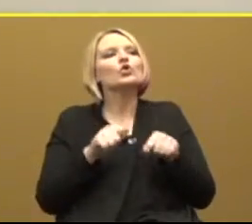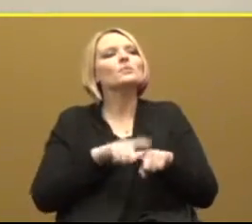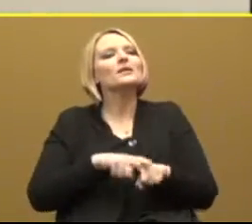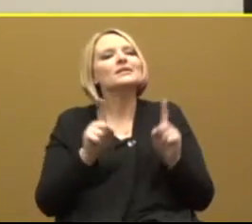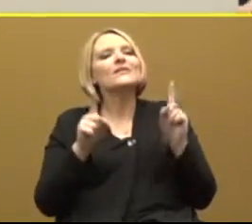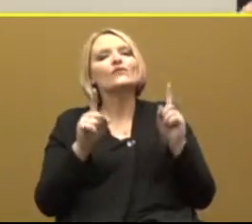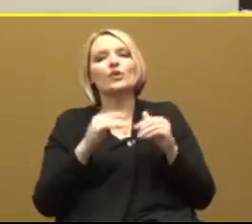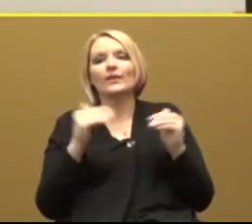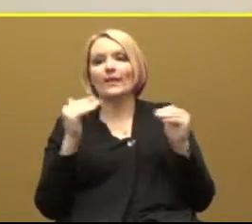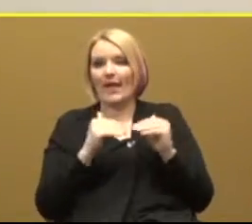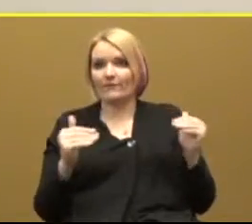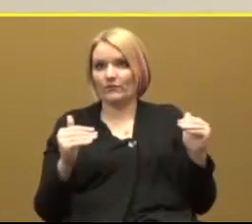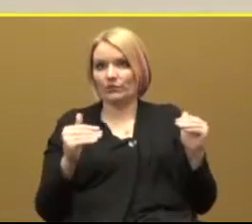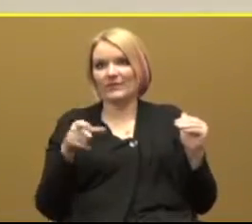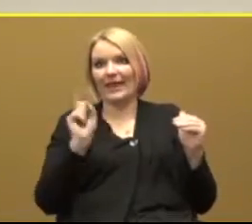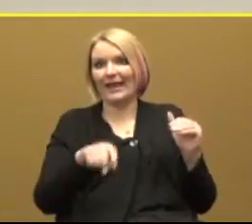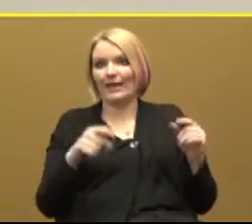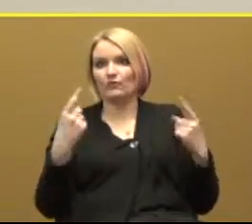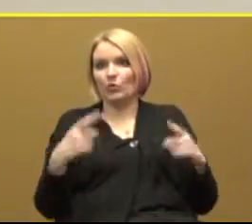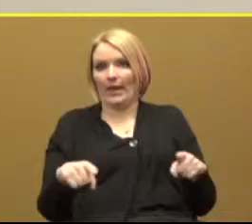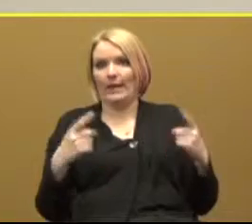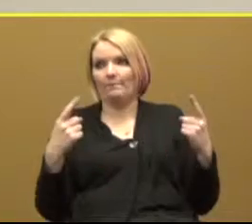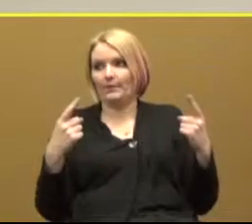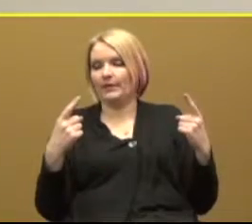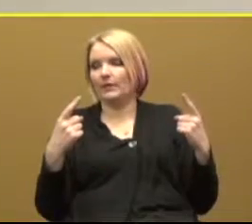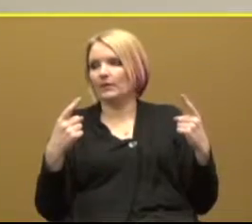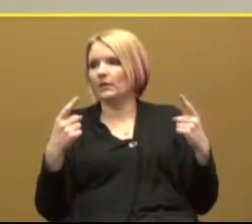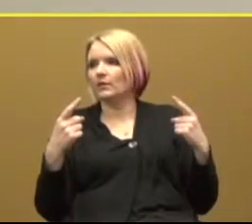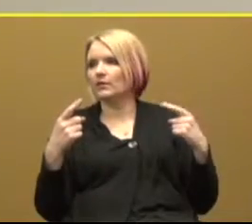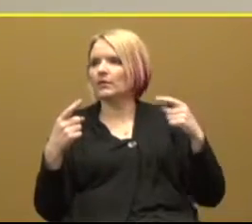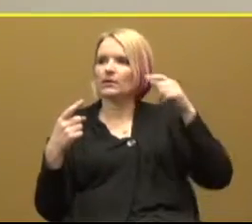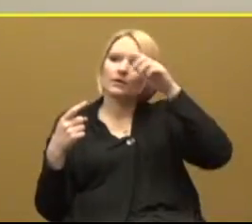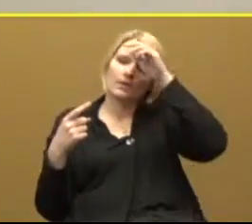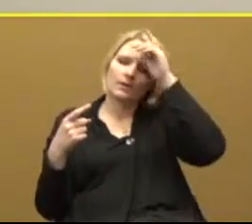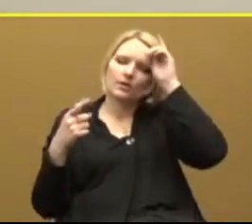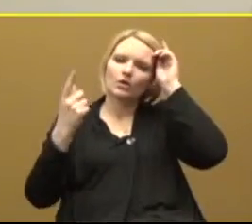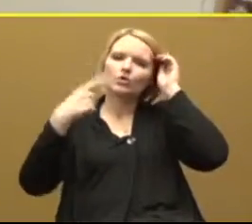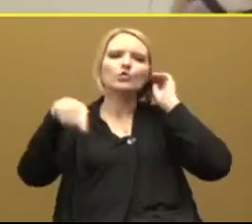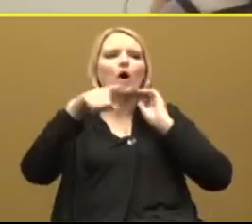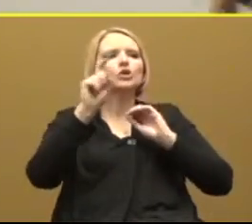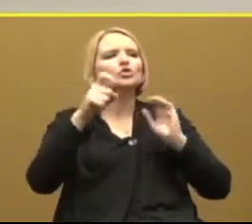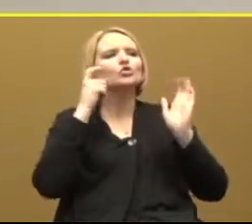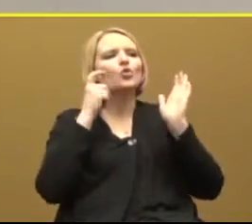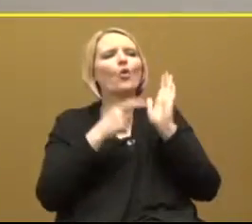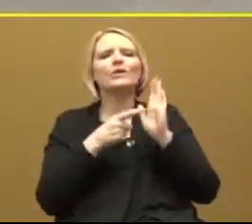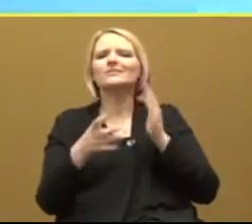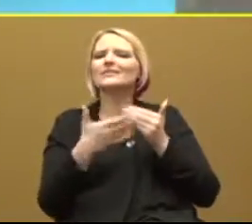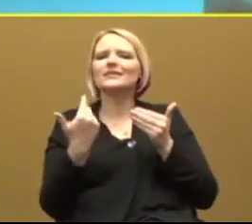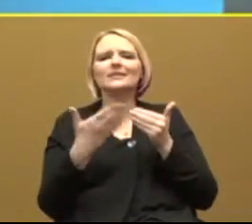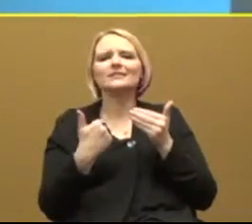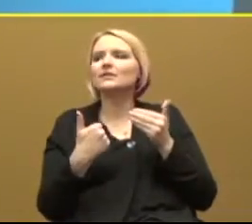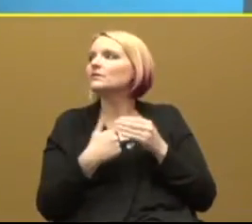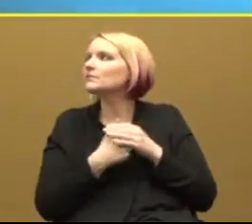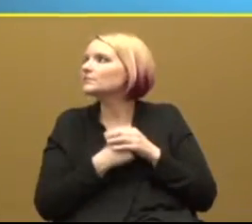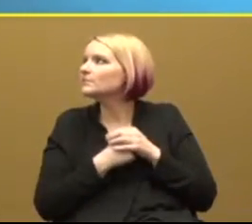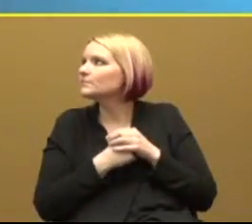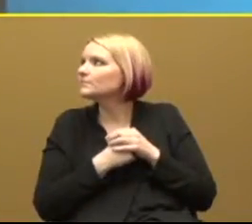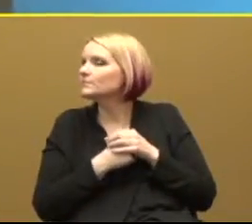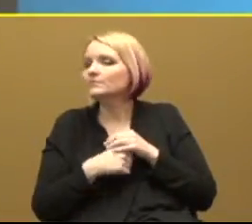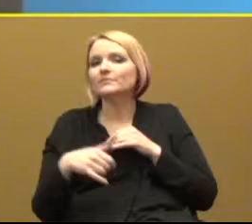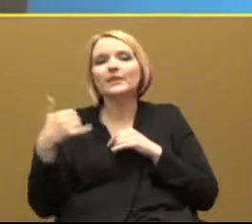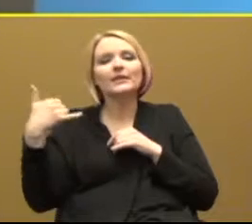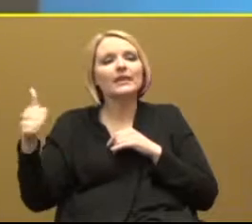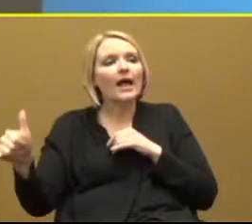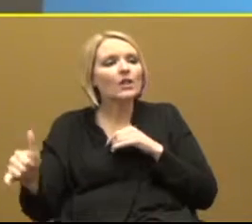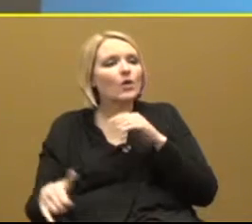different levels that have to happen here. You all, I want you to notice this is very easy.